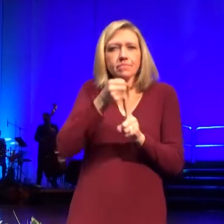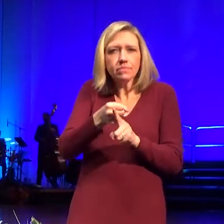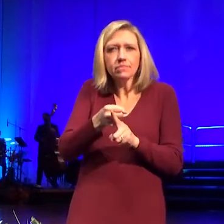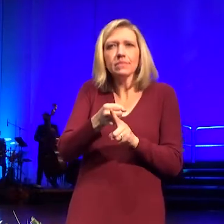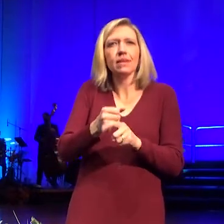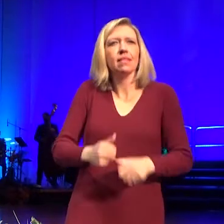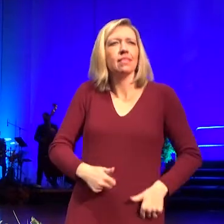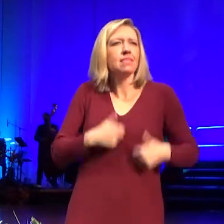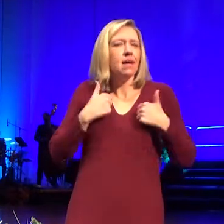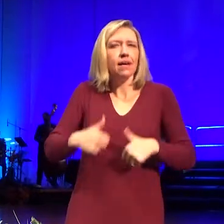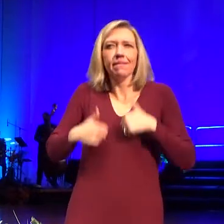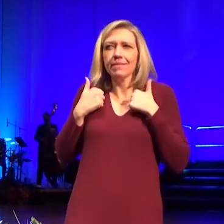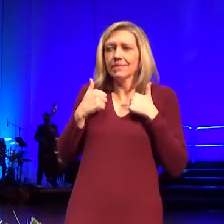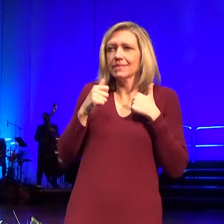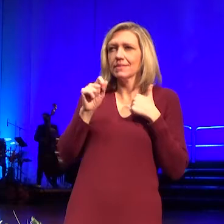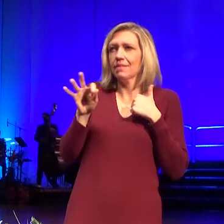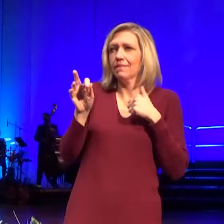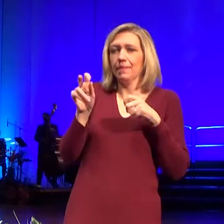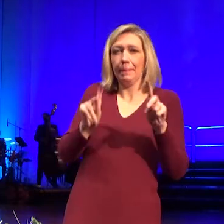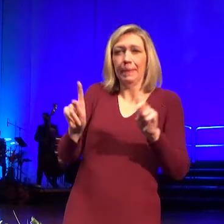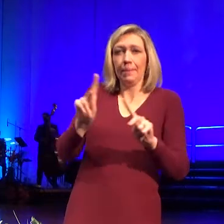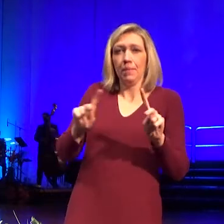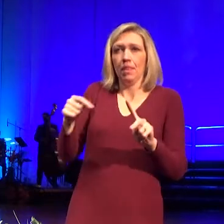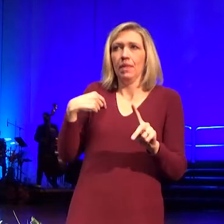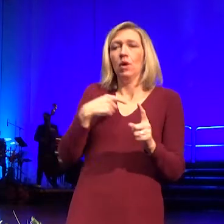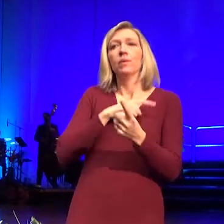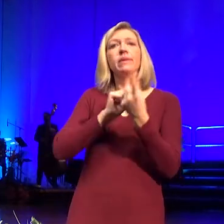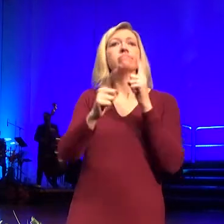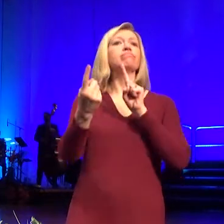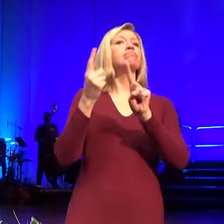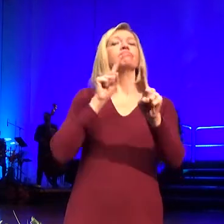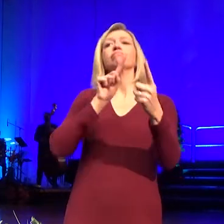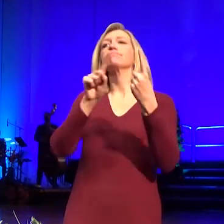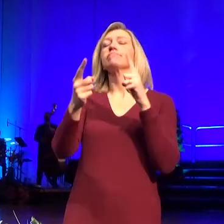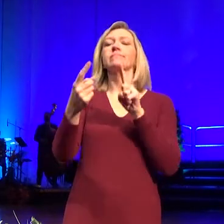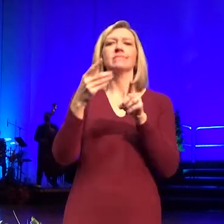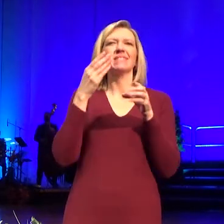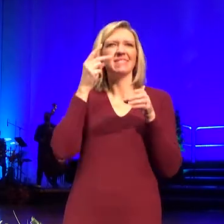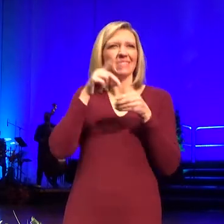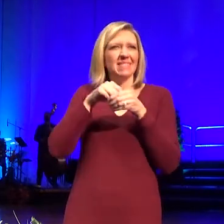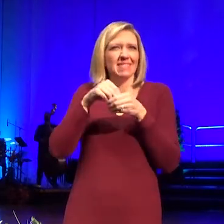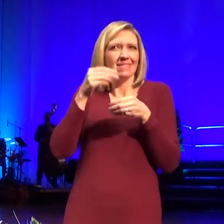in the lives of those people that we pass in the street,